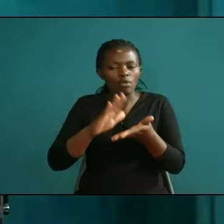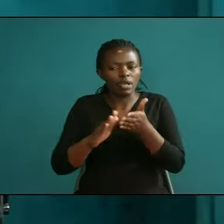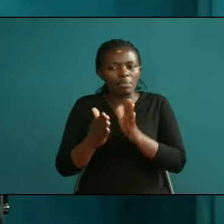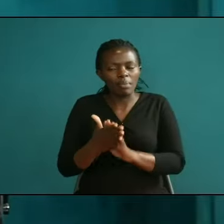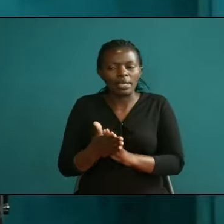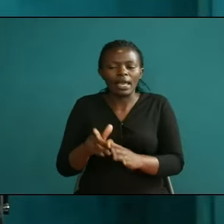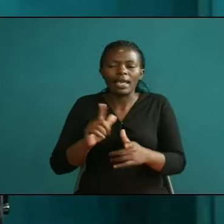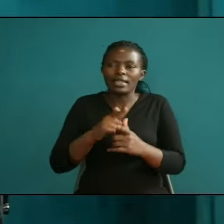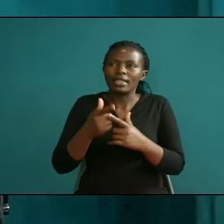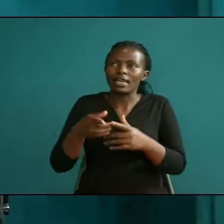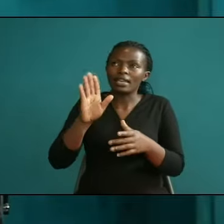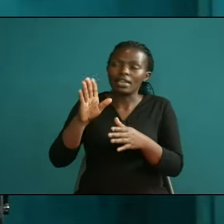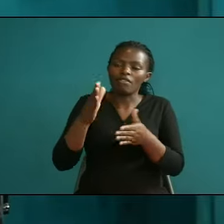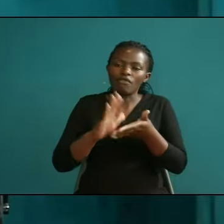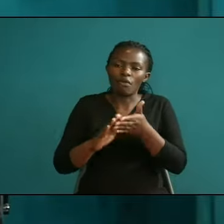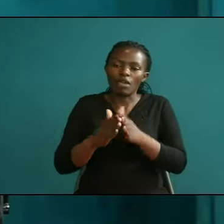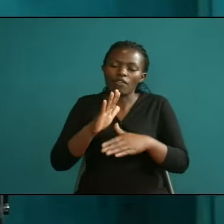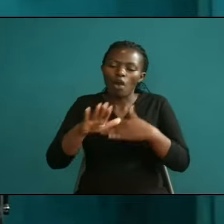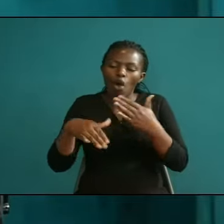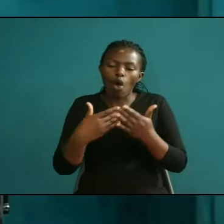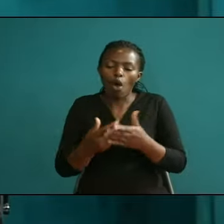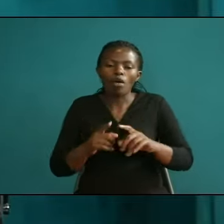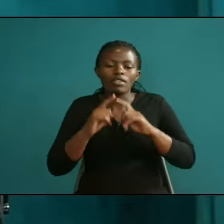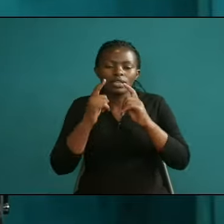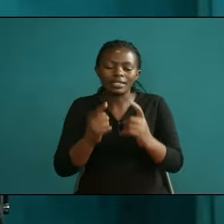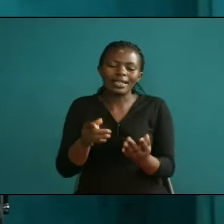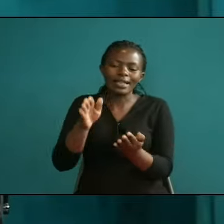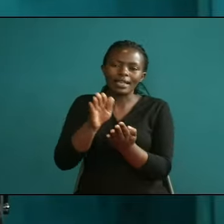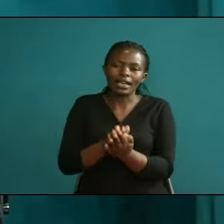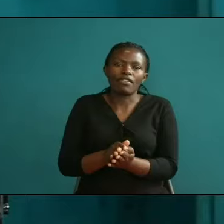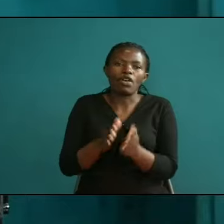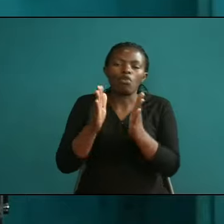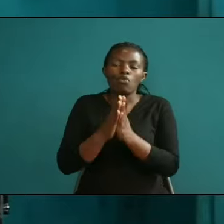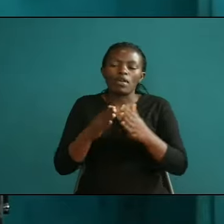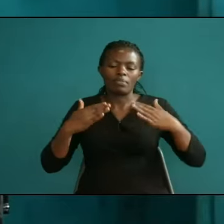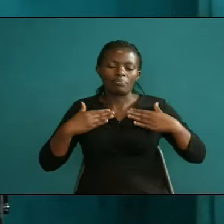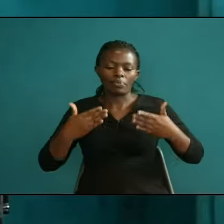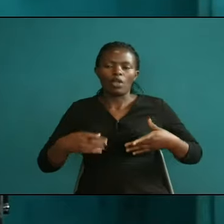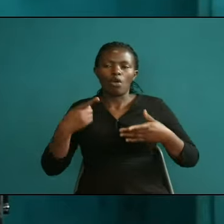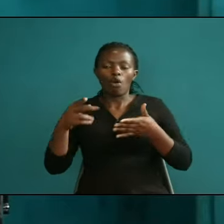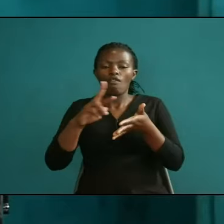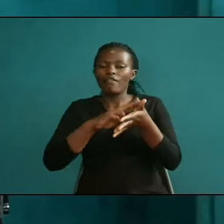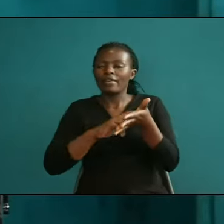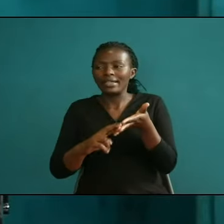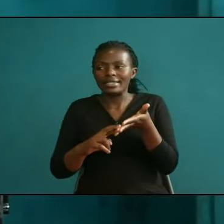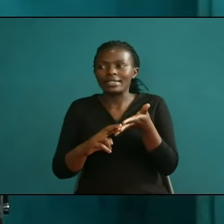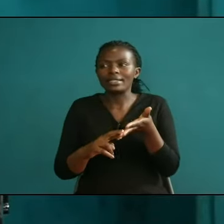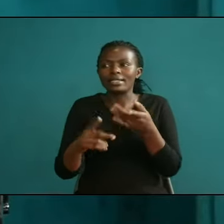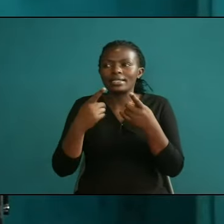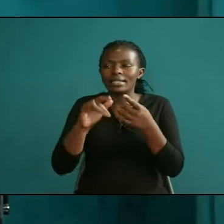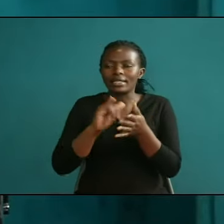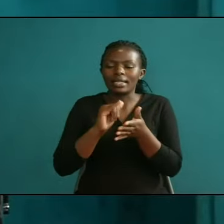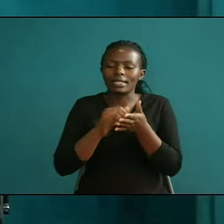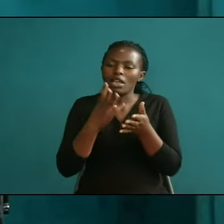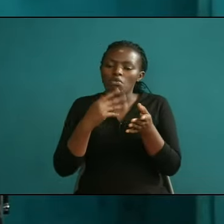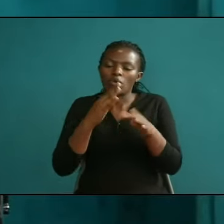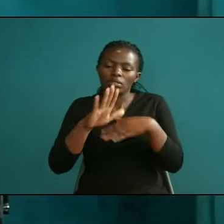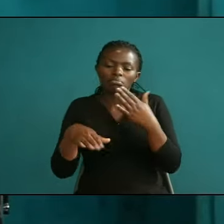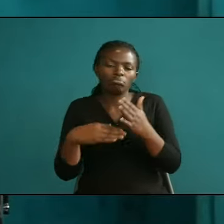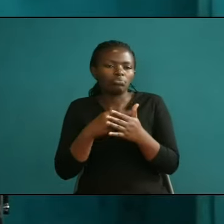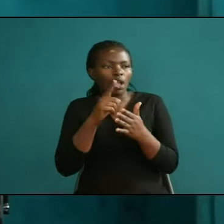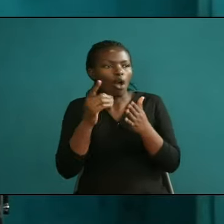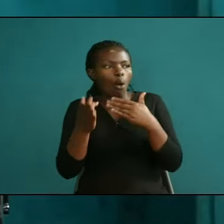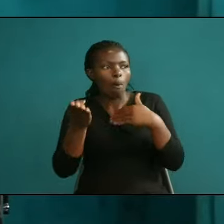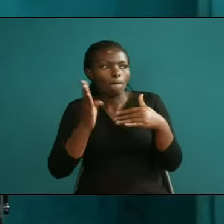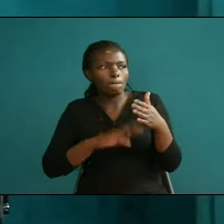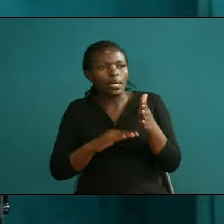your iniquity to pass from you. He will cover you with a robe of righteousness. And he says that he wants you back. Marie, could you please read